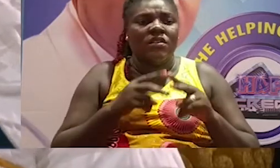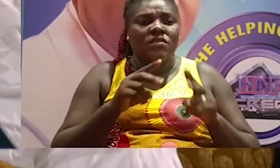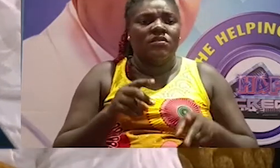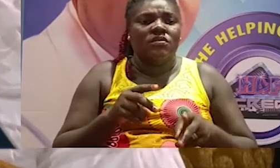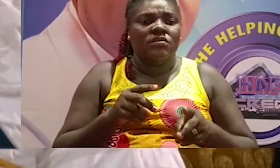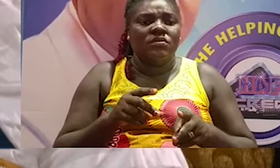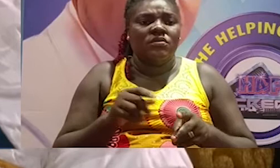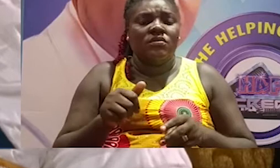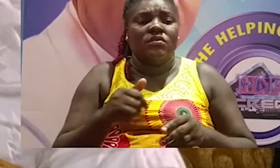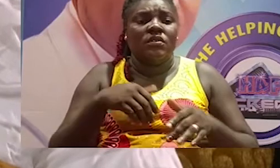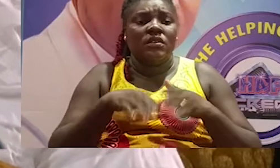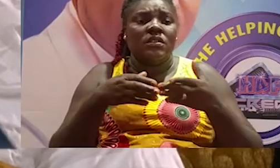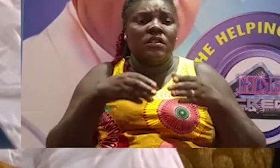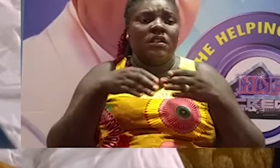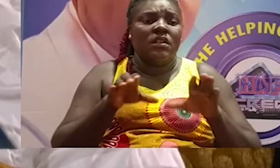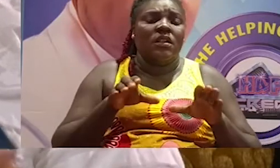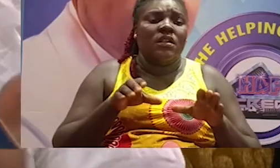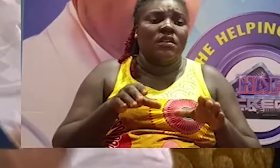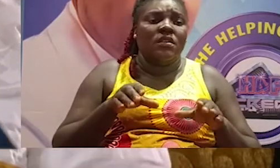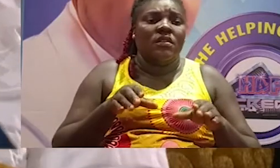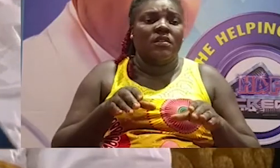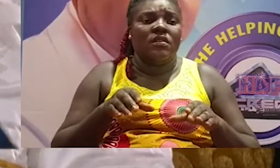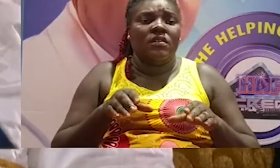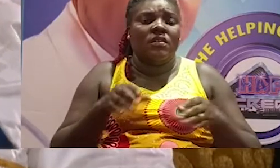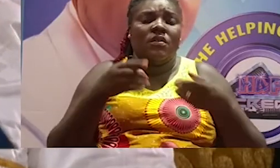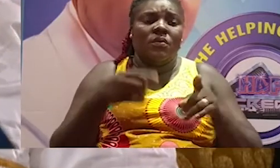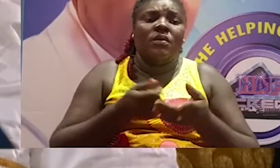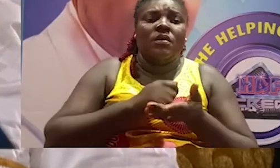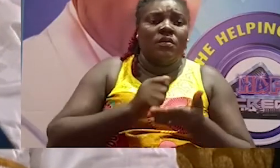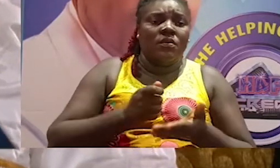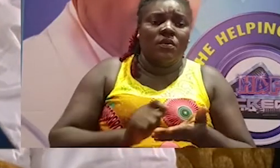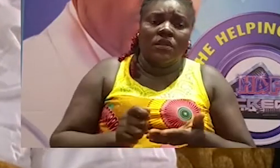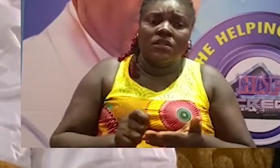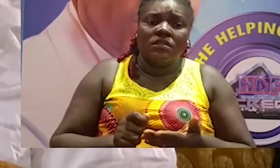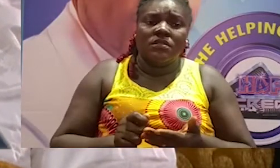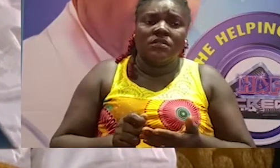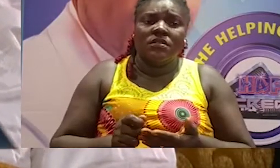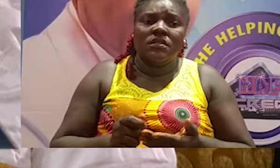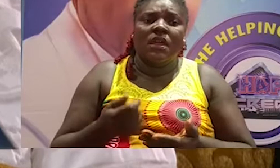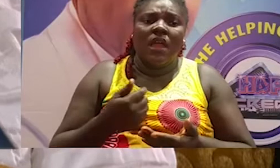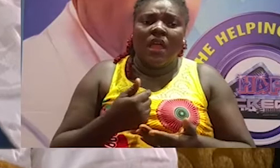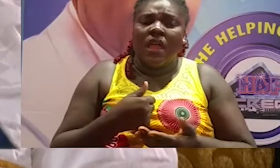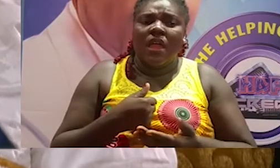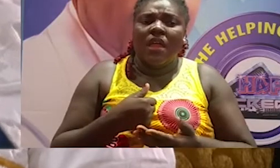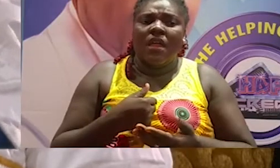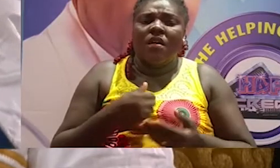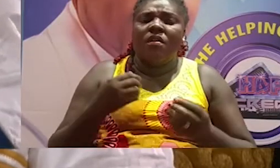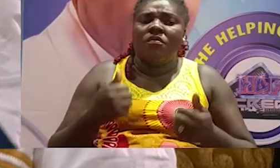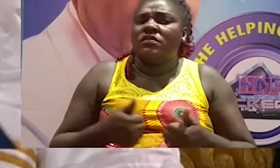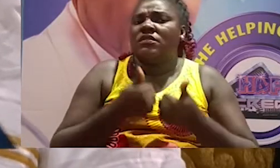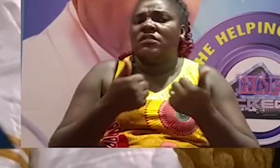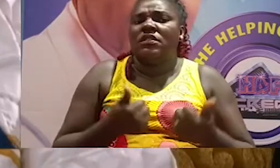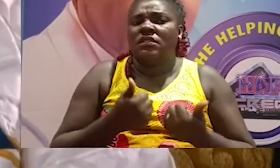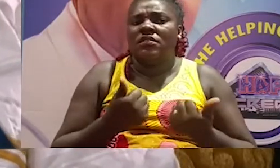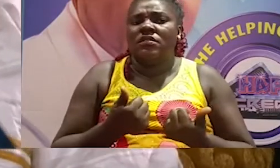in the class, when we want to, maybe we are writing and all that, I have challenges a lot. Yeah. And then the